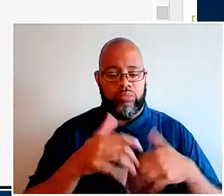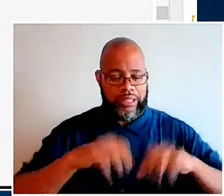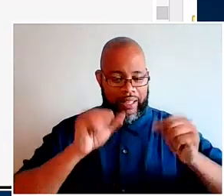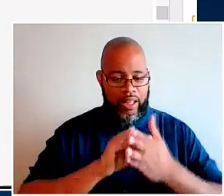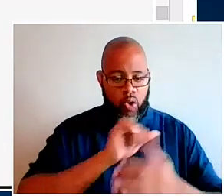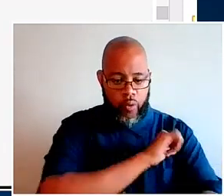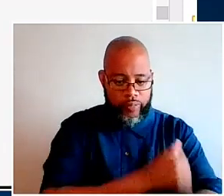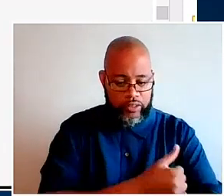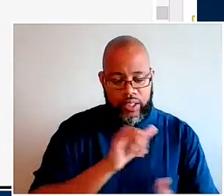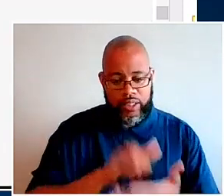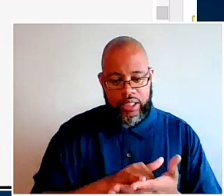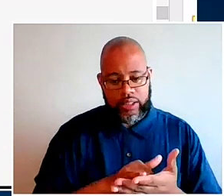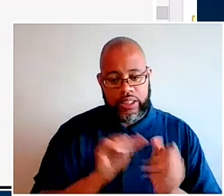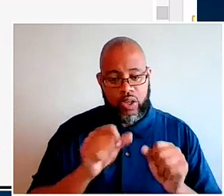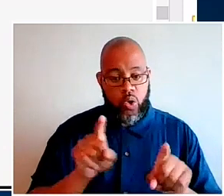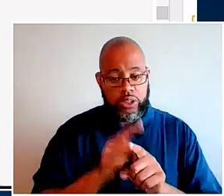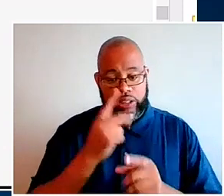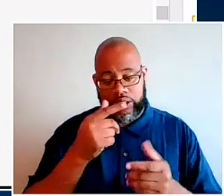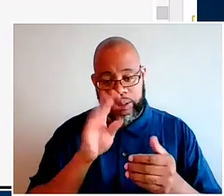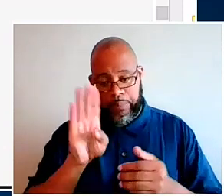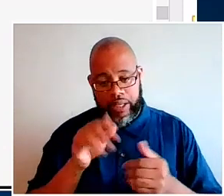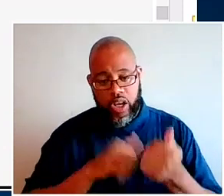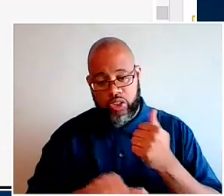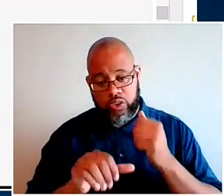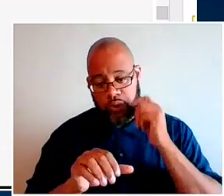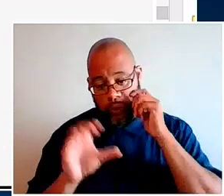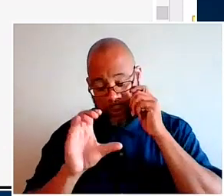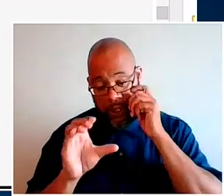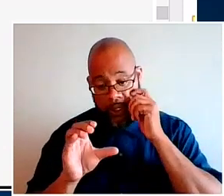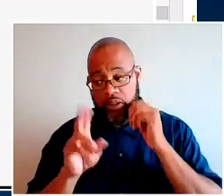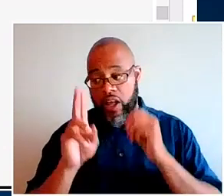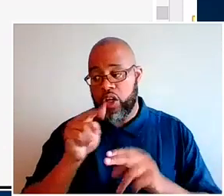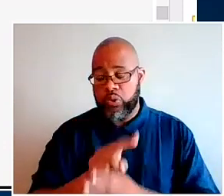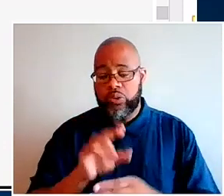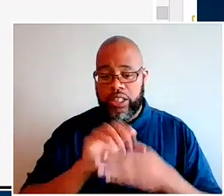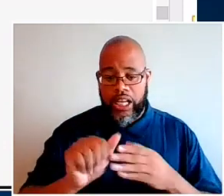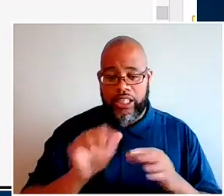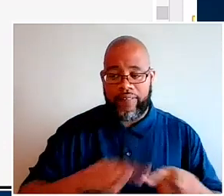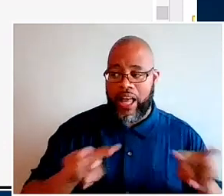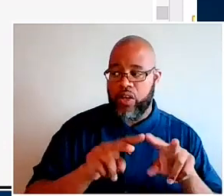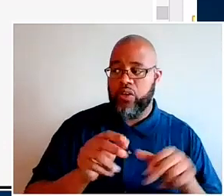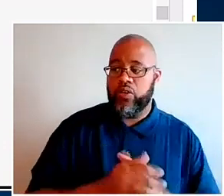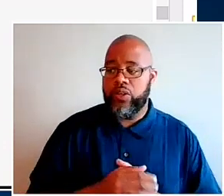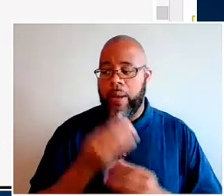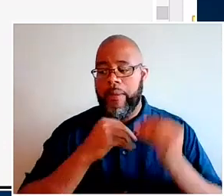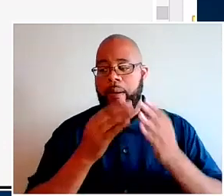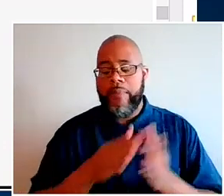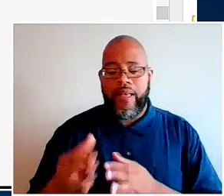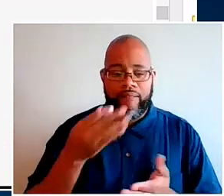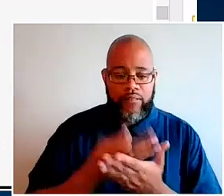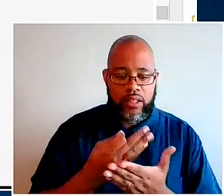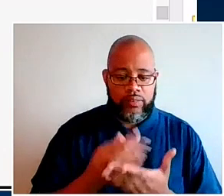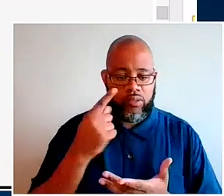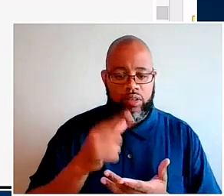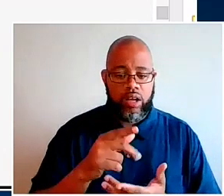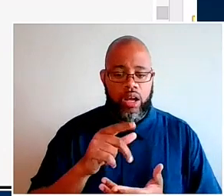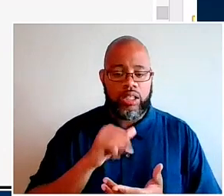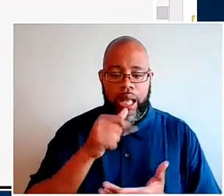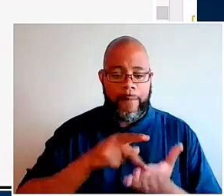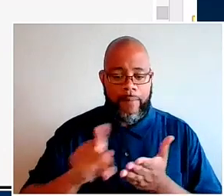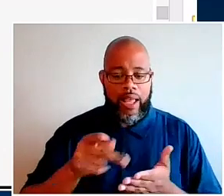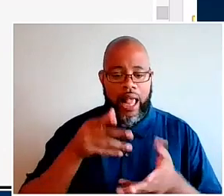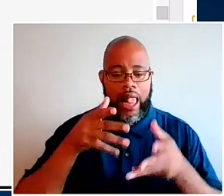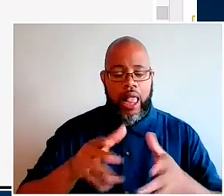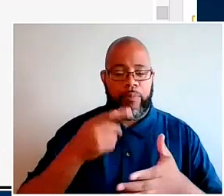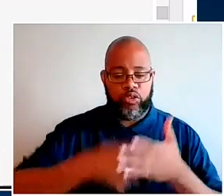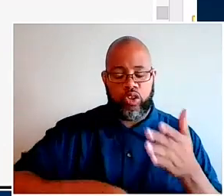that's in B. And you can also see under C, apply the unused cash value meal plan funds for unpaid allowable charges on the